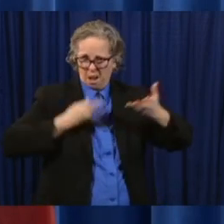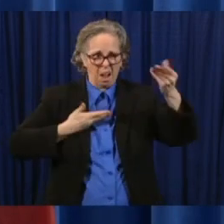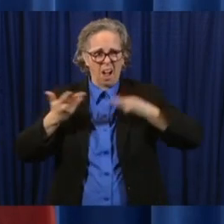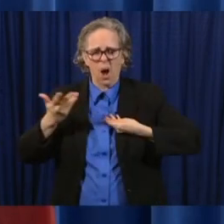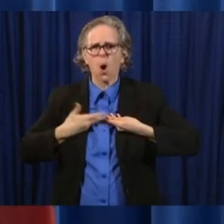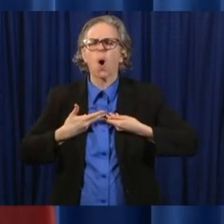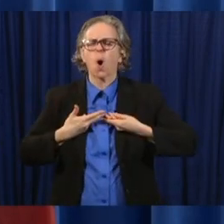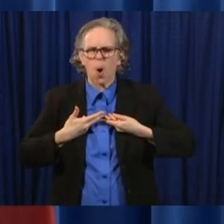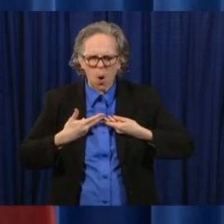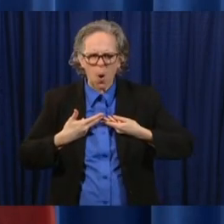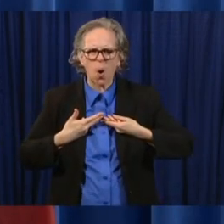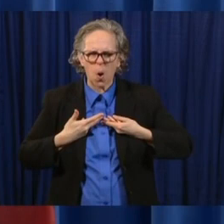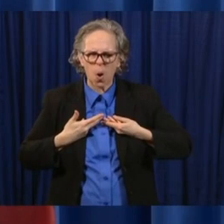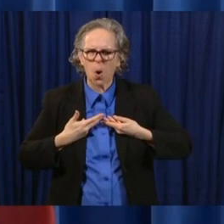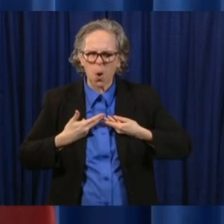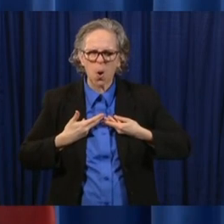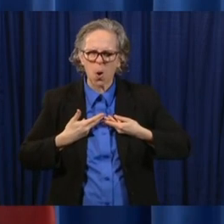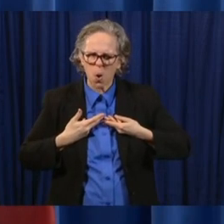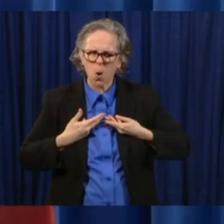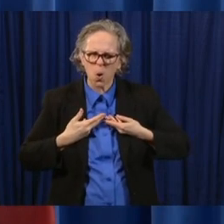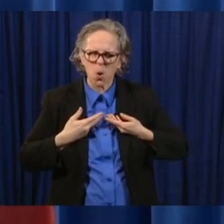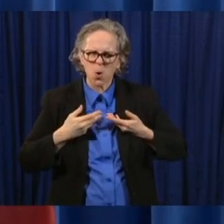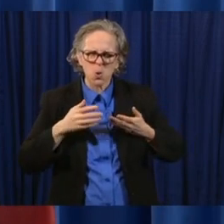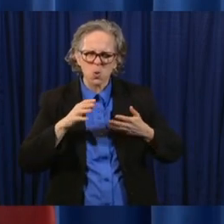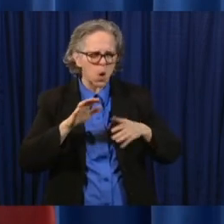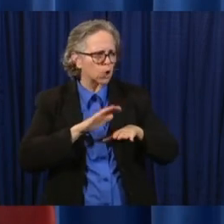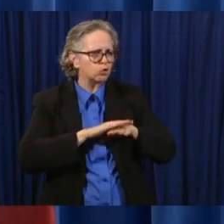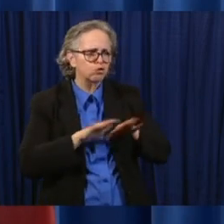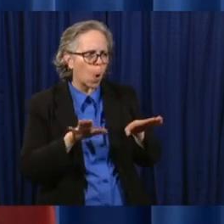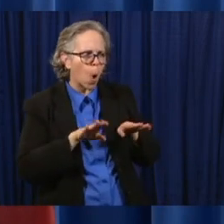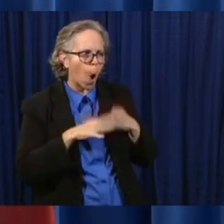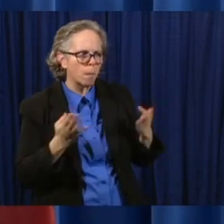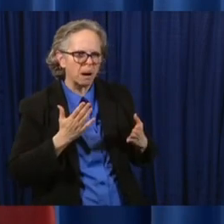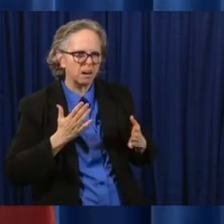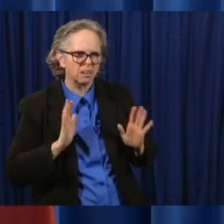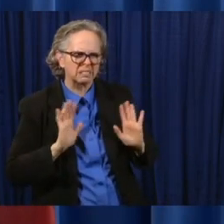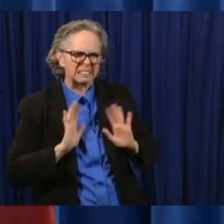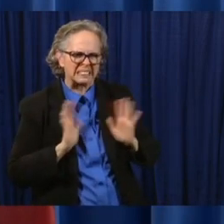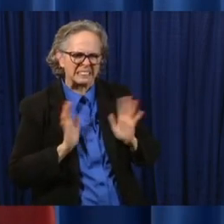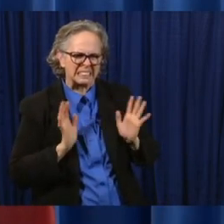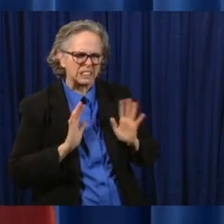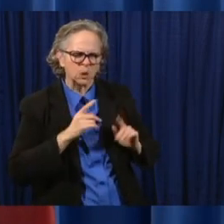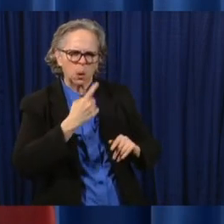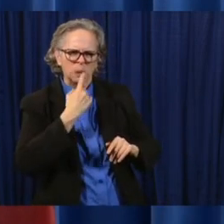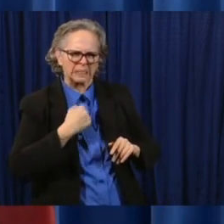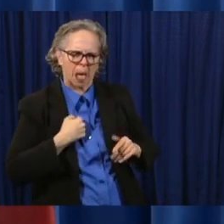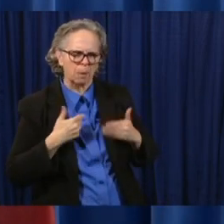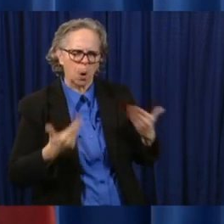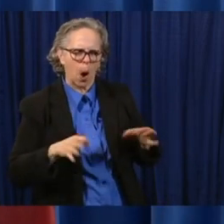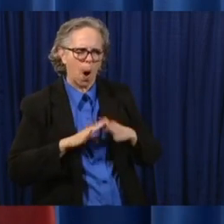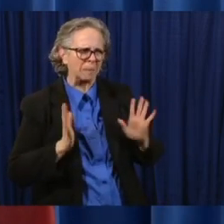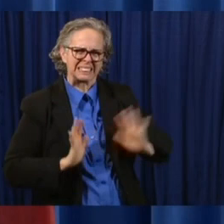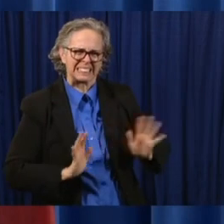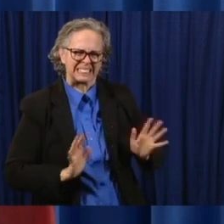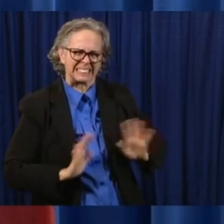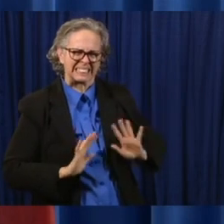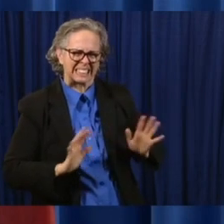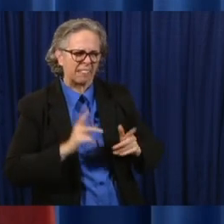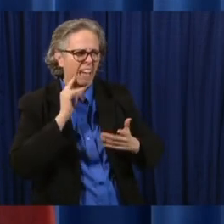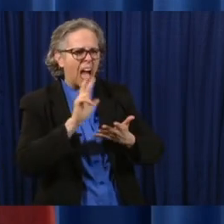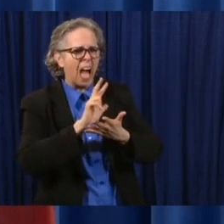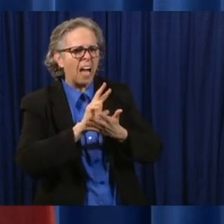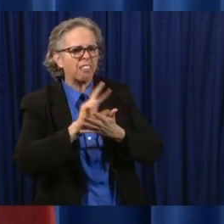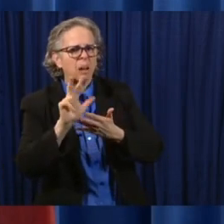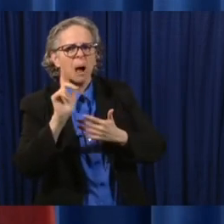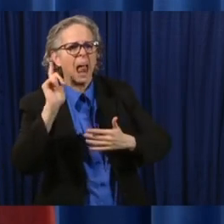me is, Mike, don't open back up. Don't have me come back out. And then a few weeks later, pull the rug out. He